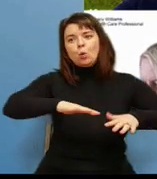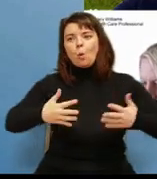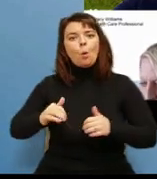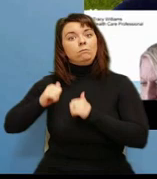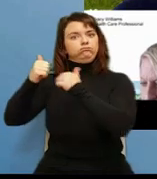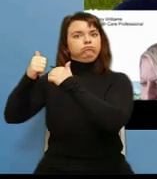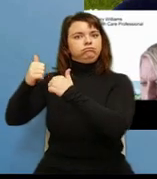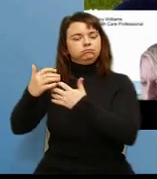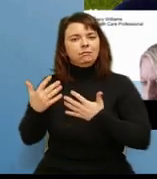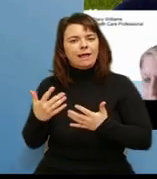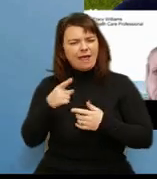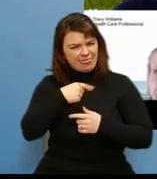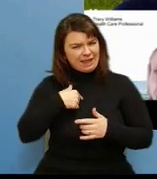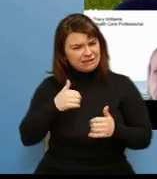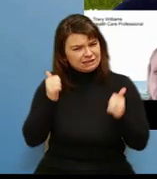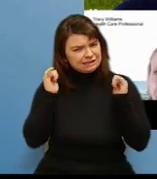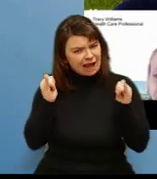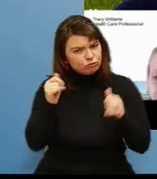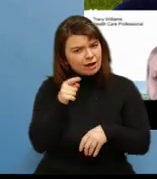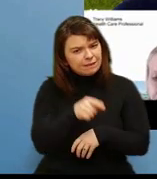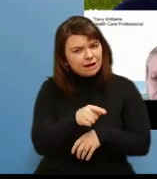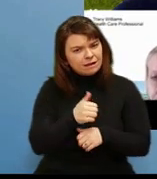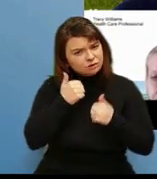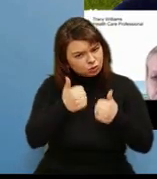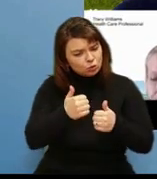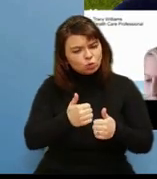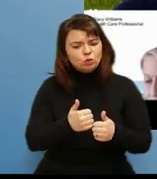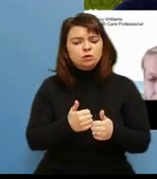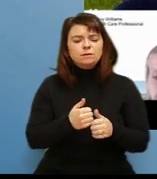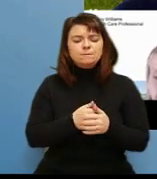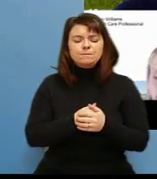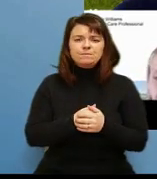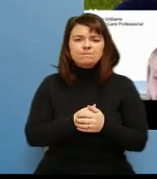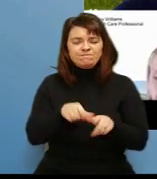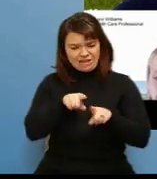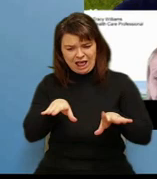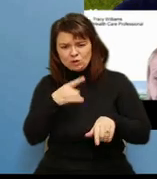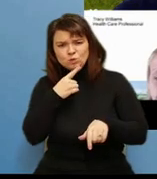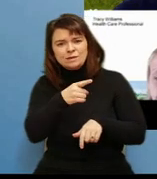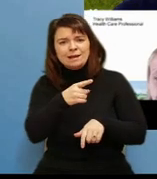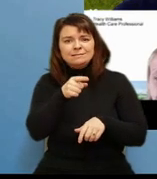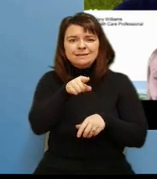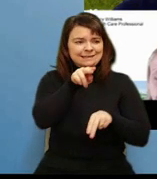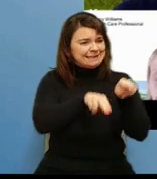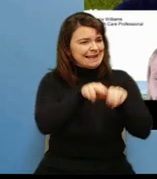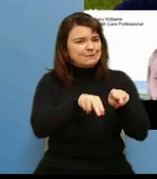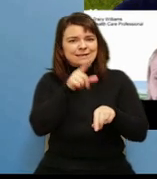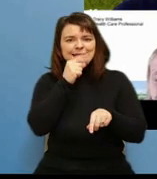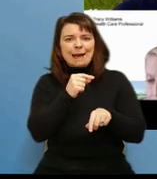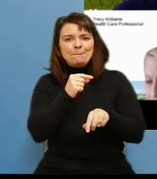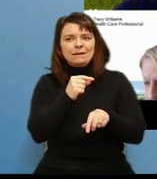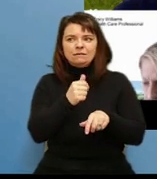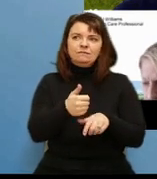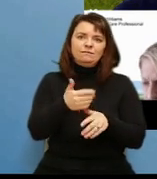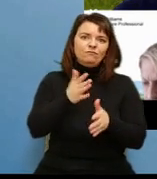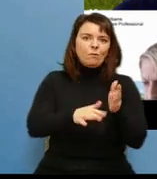good or outstanding, which feels like something to celebrate. The concern I would have, I suppose, just mirroring what others have said, is the fact that obviously a number of